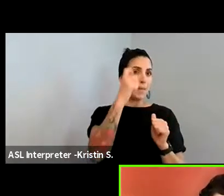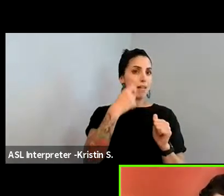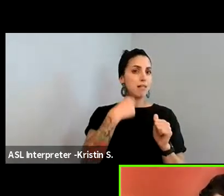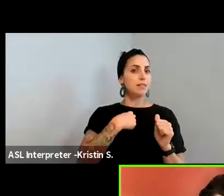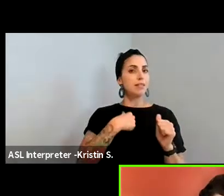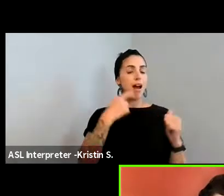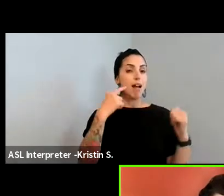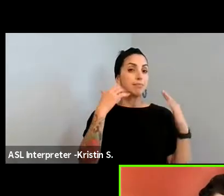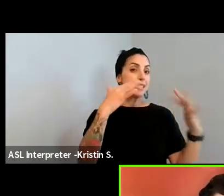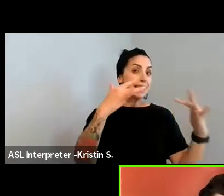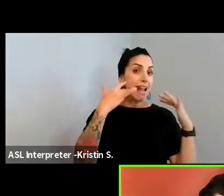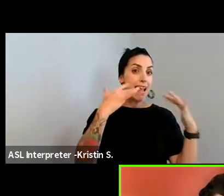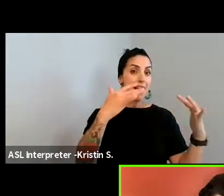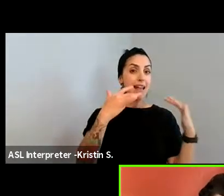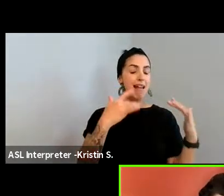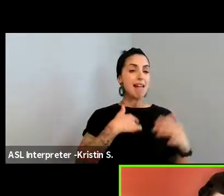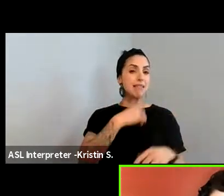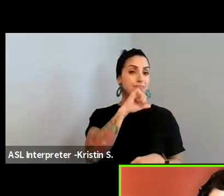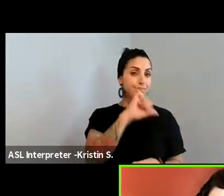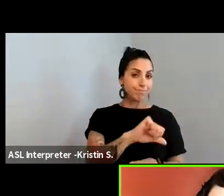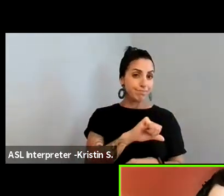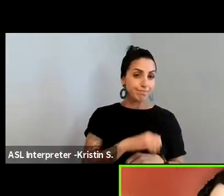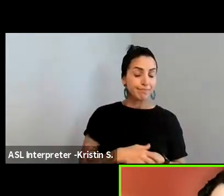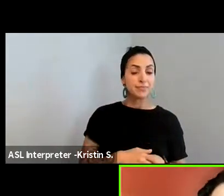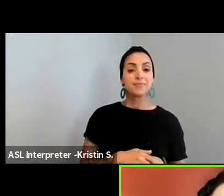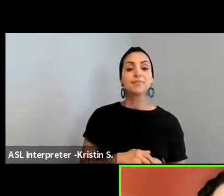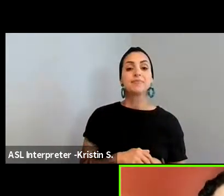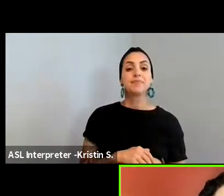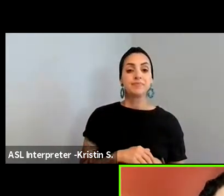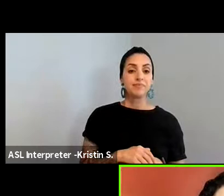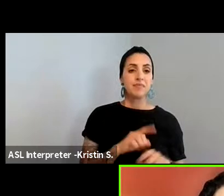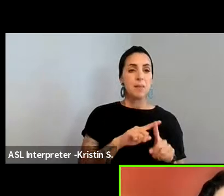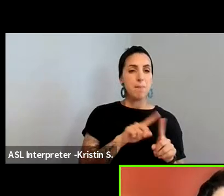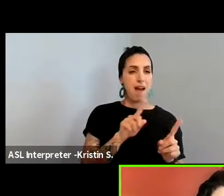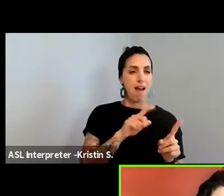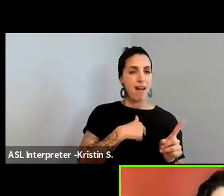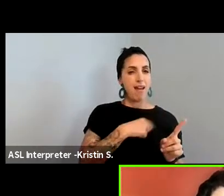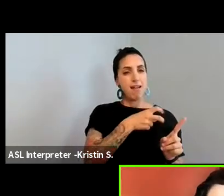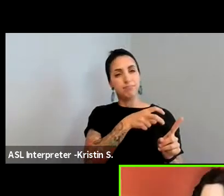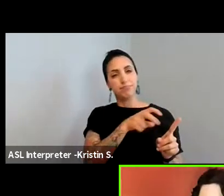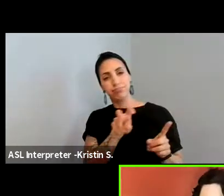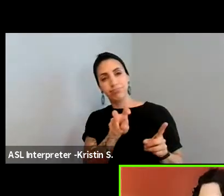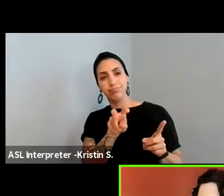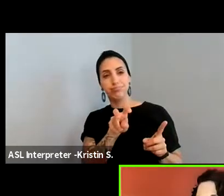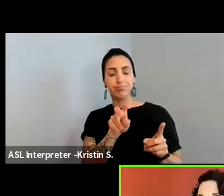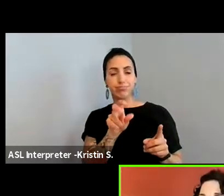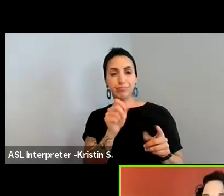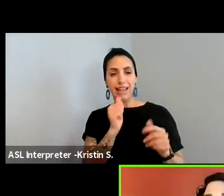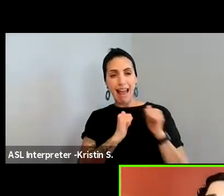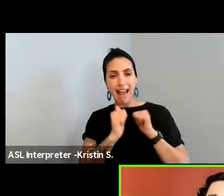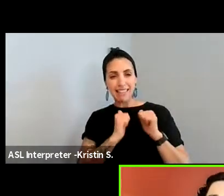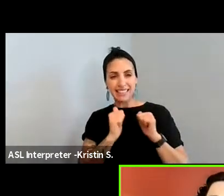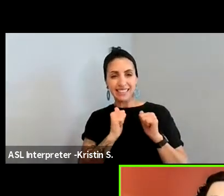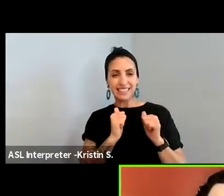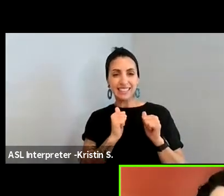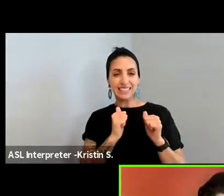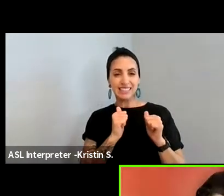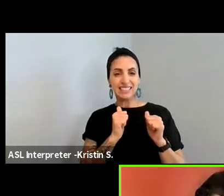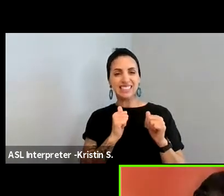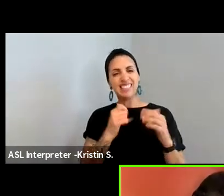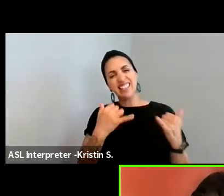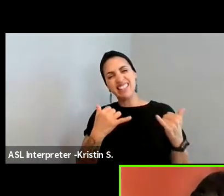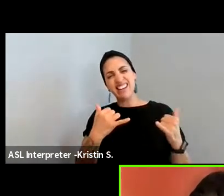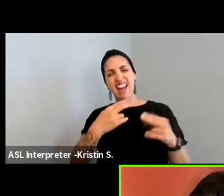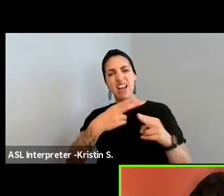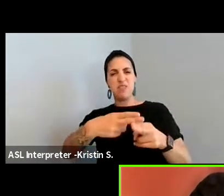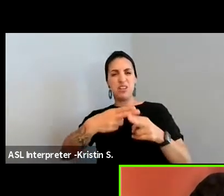singer as well. But I sort of shifted to acting. Now I like to refer to myself